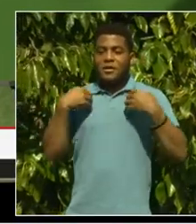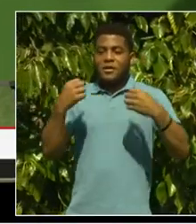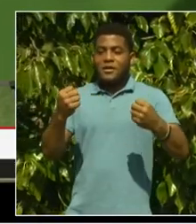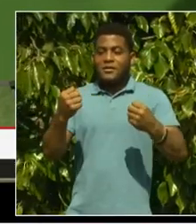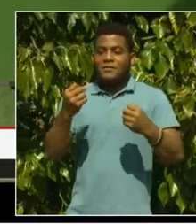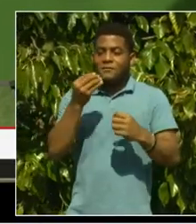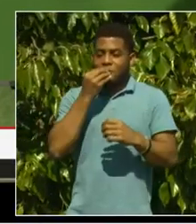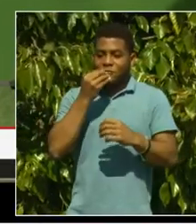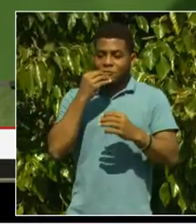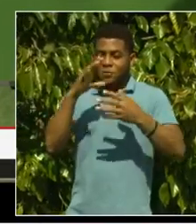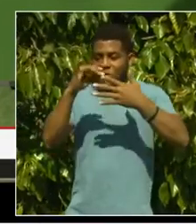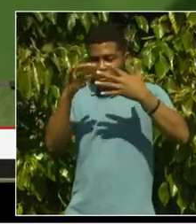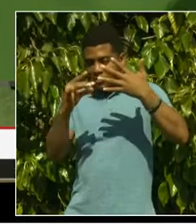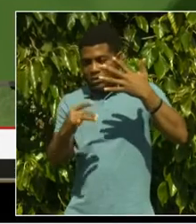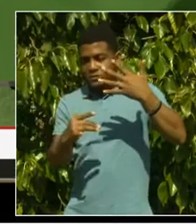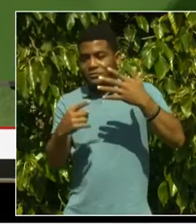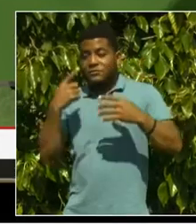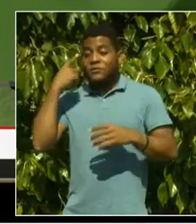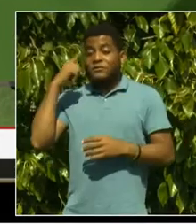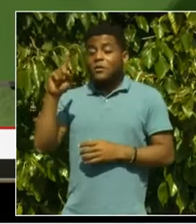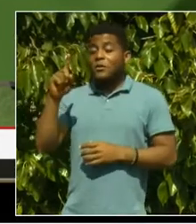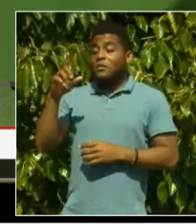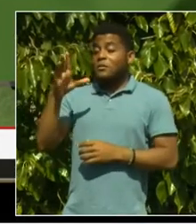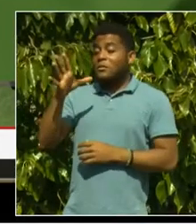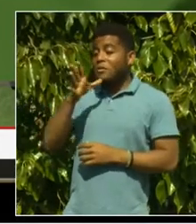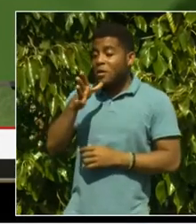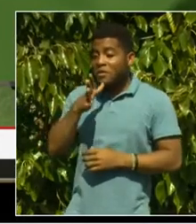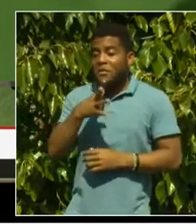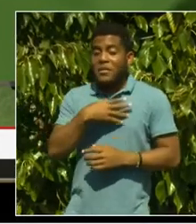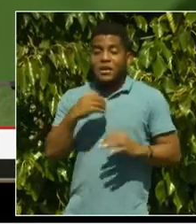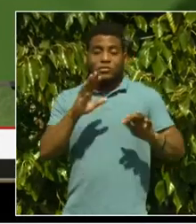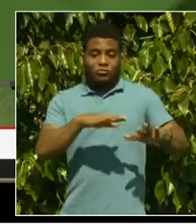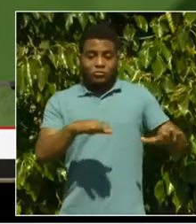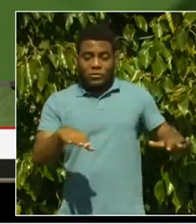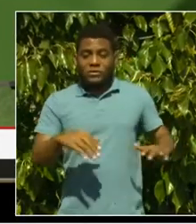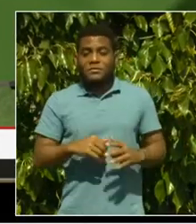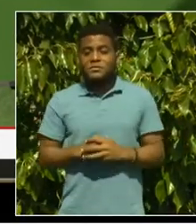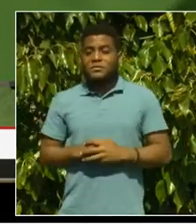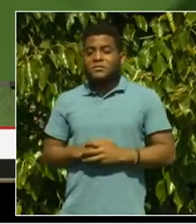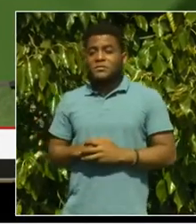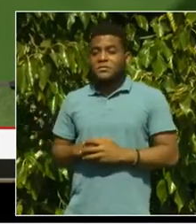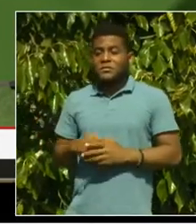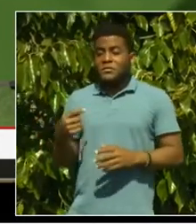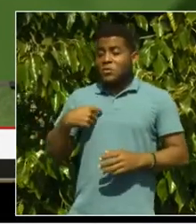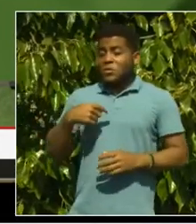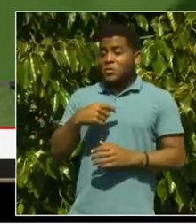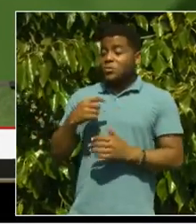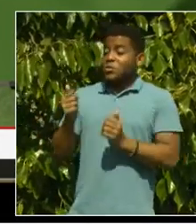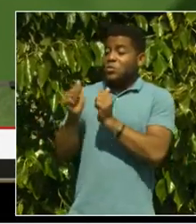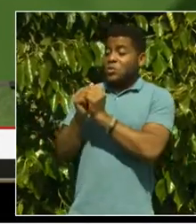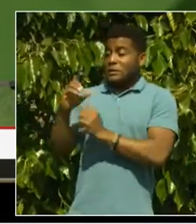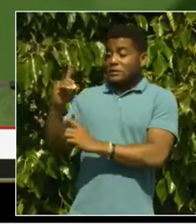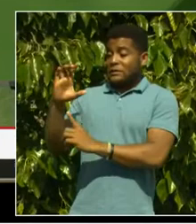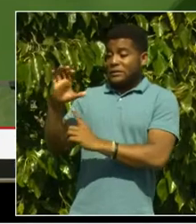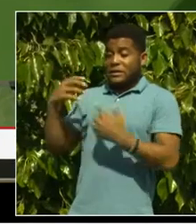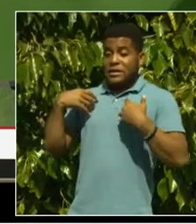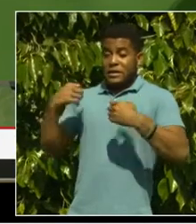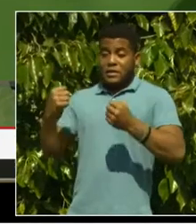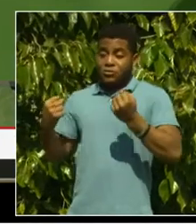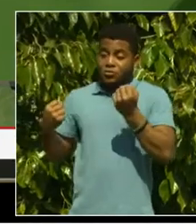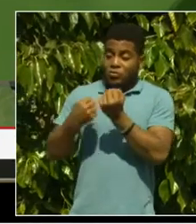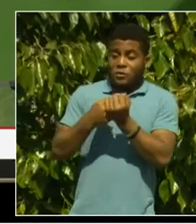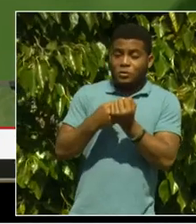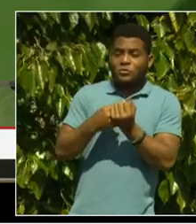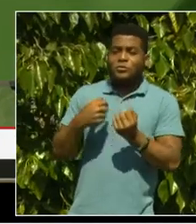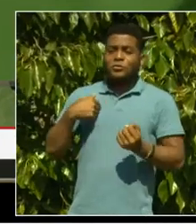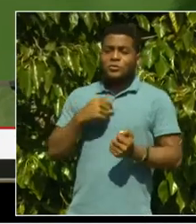With the support of DC Health and WIC local area directors, we were able to trial a pre-order system to make ordering even easier